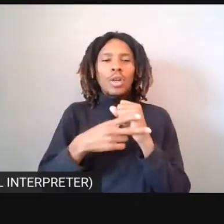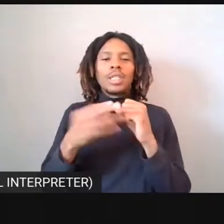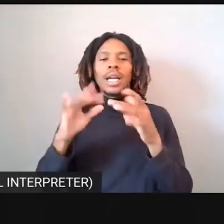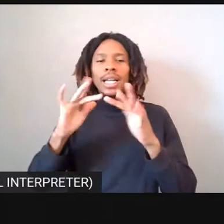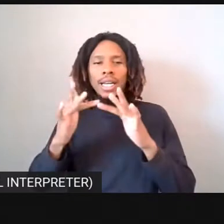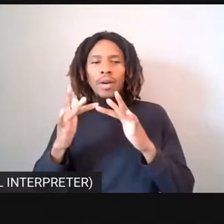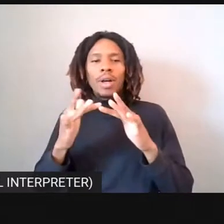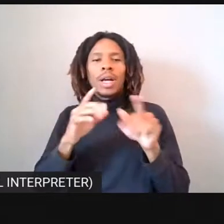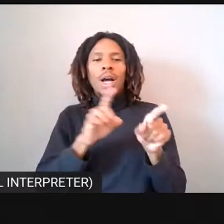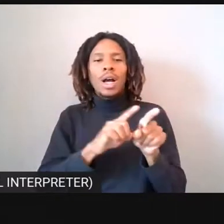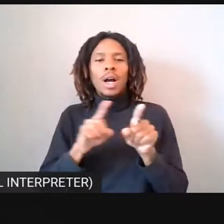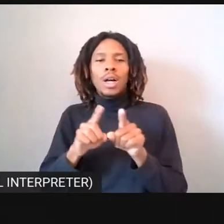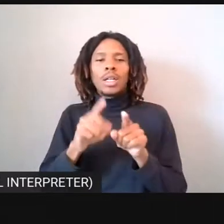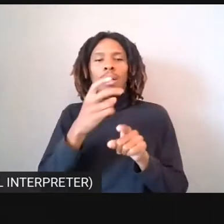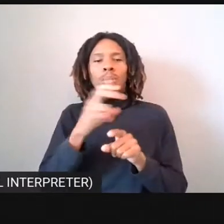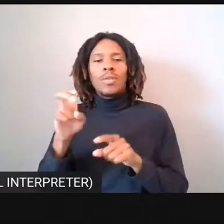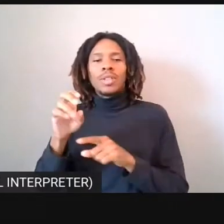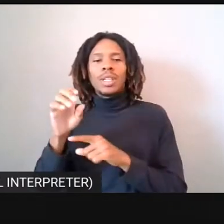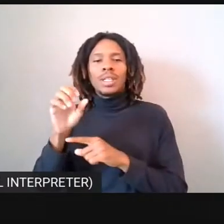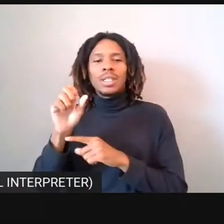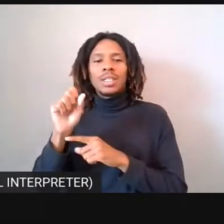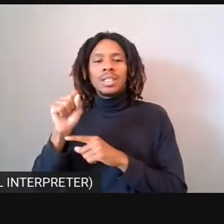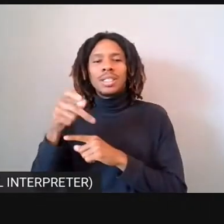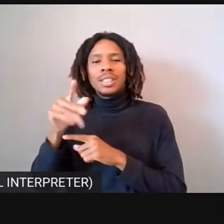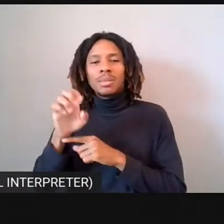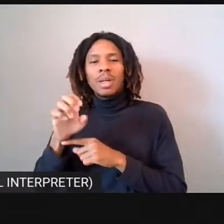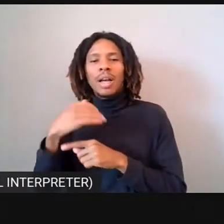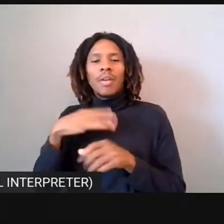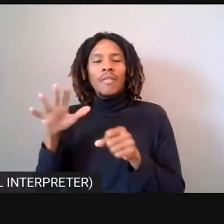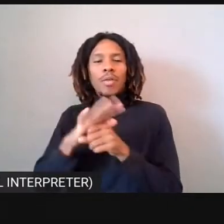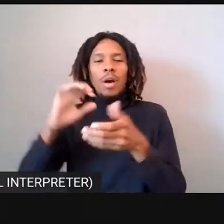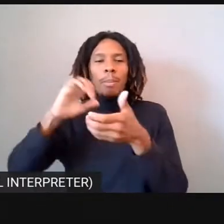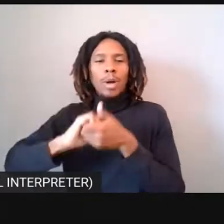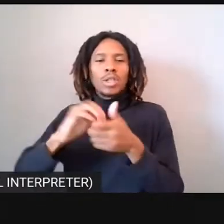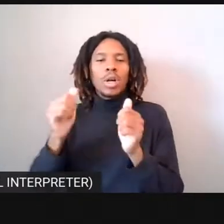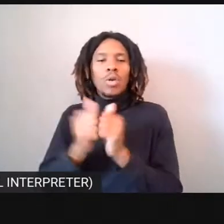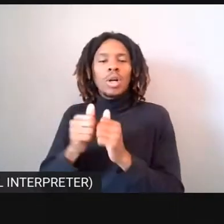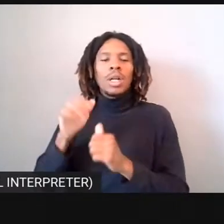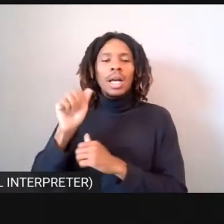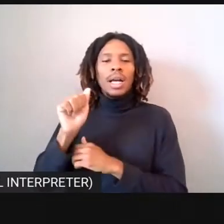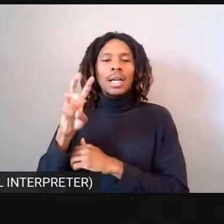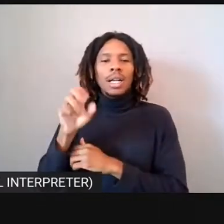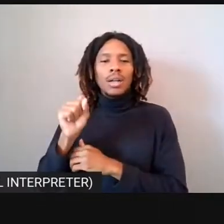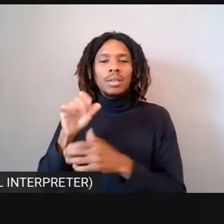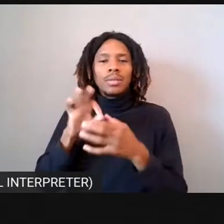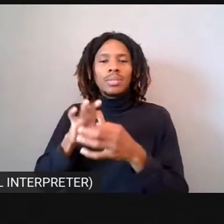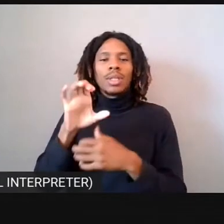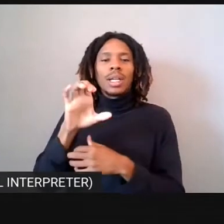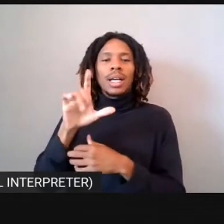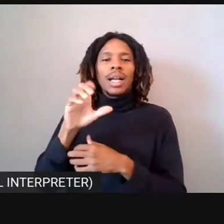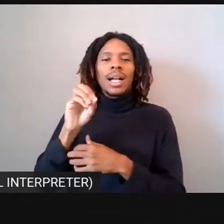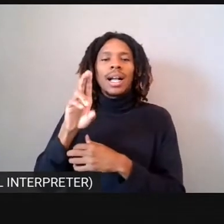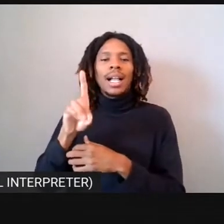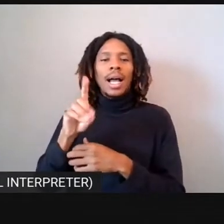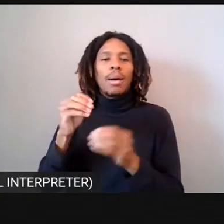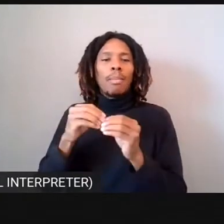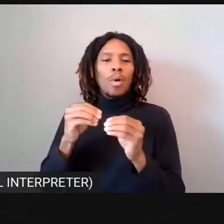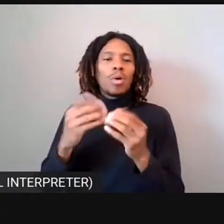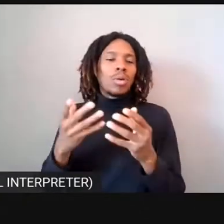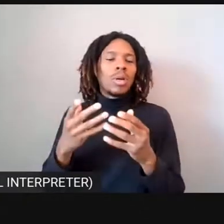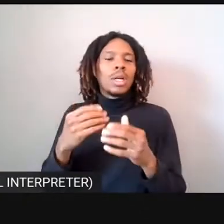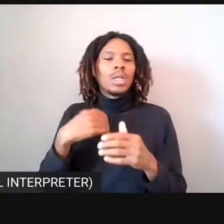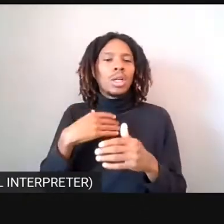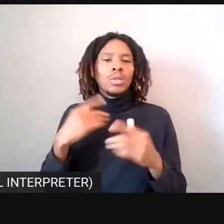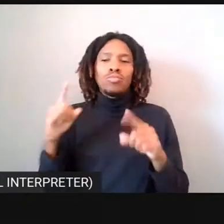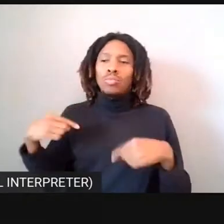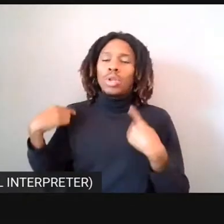then moving into the cloud space and then doing a full partnership with AWS and creating VMware Cloud on AWS. So it's been a great